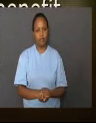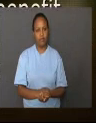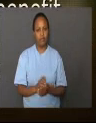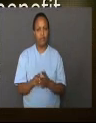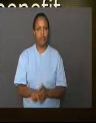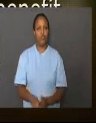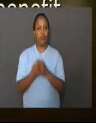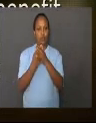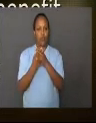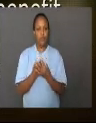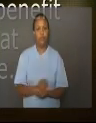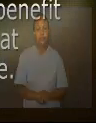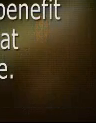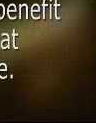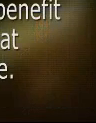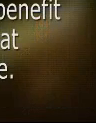Begin.